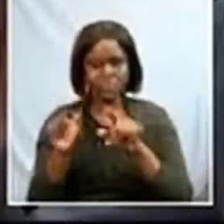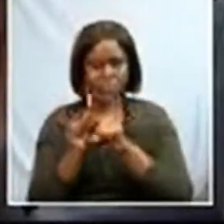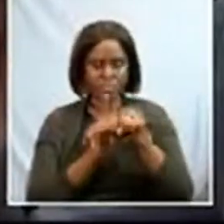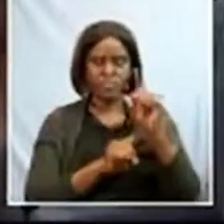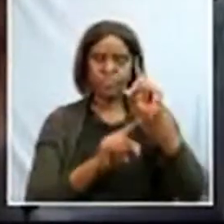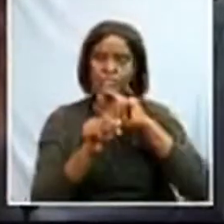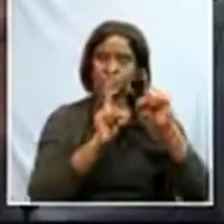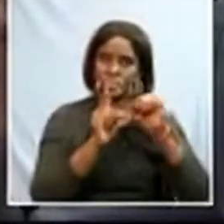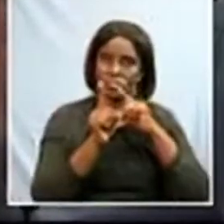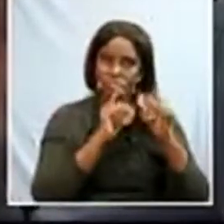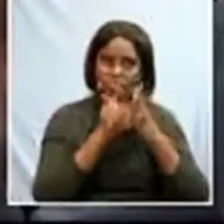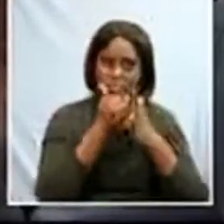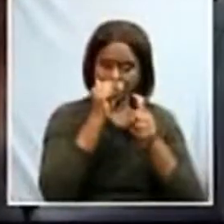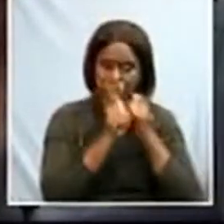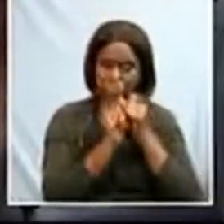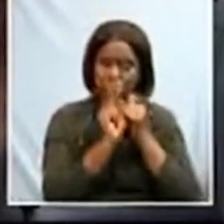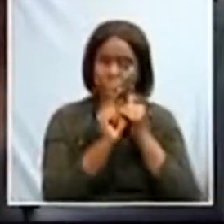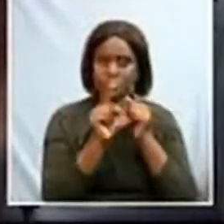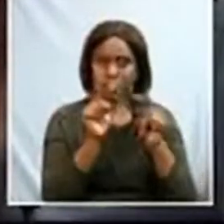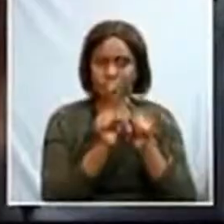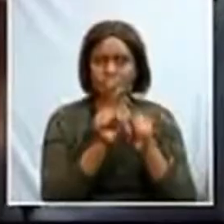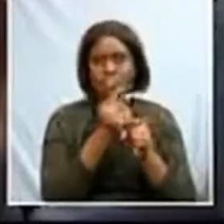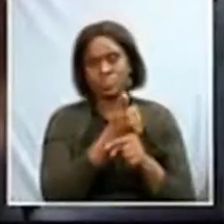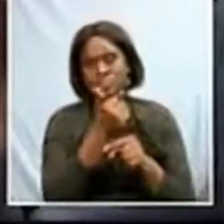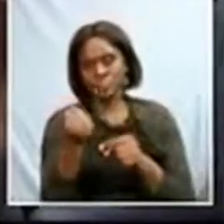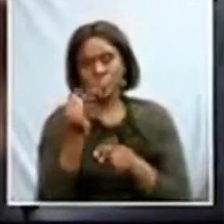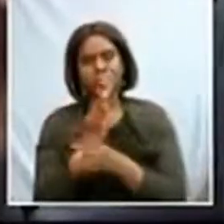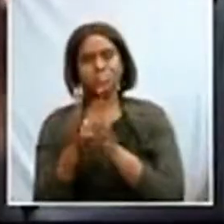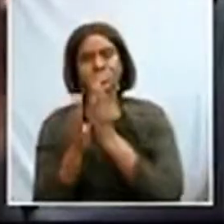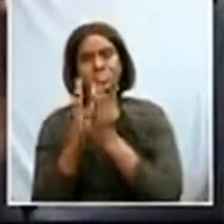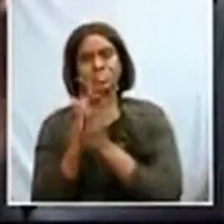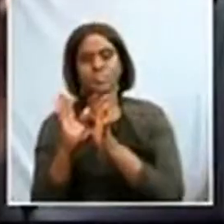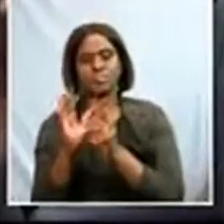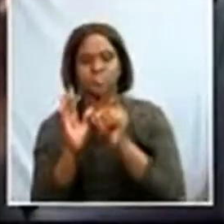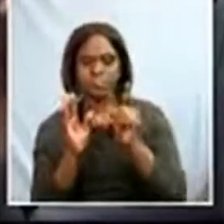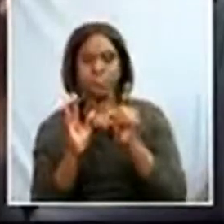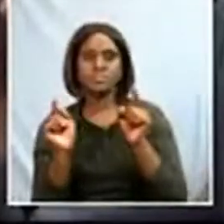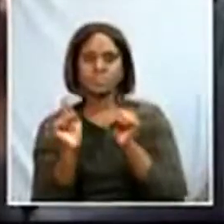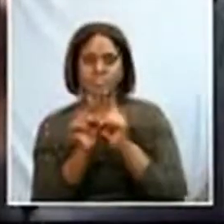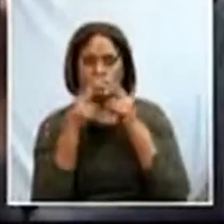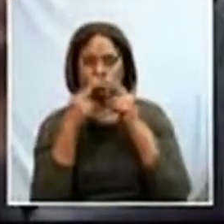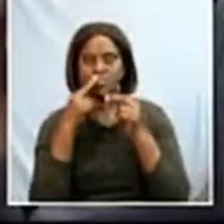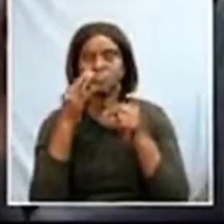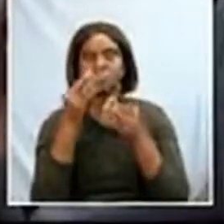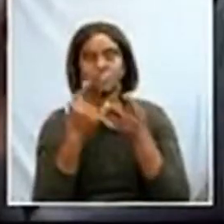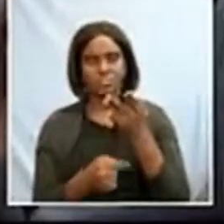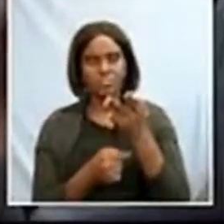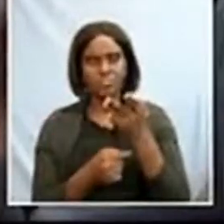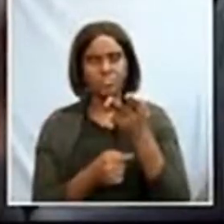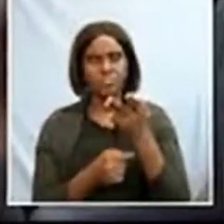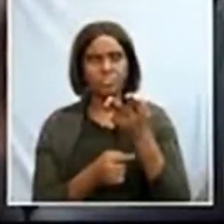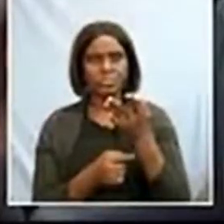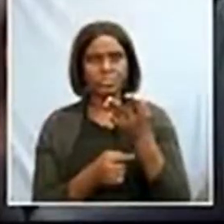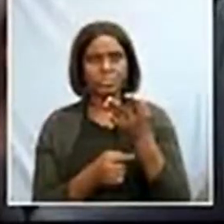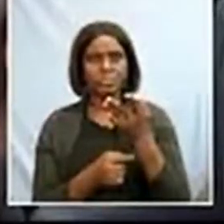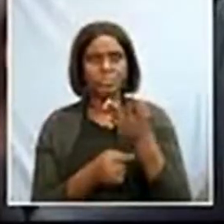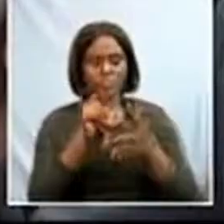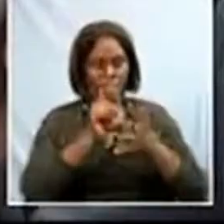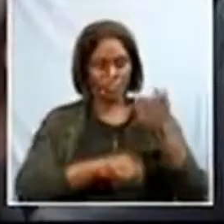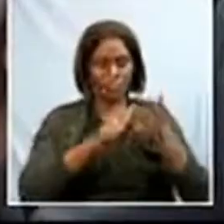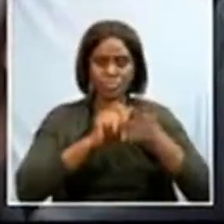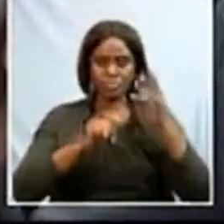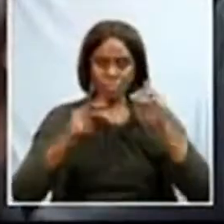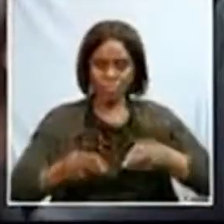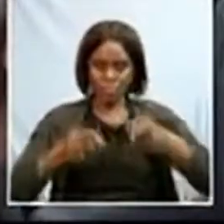chat, because procuring another contractor is as a result of the cost